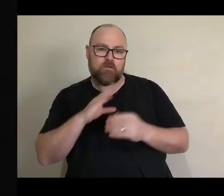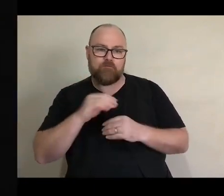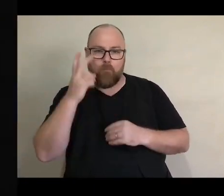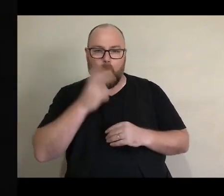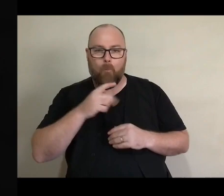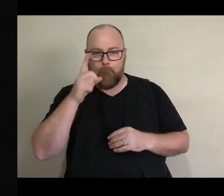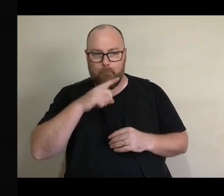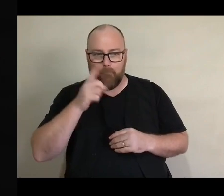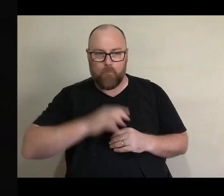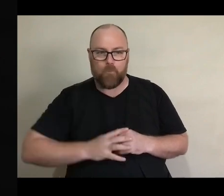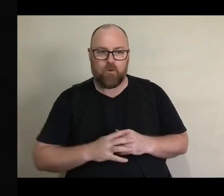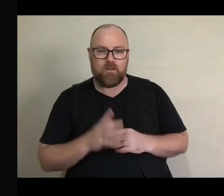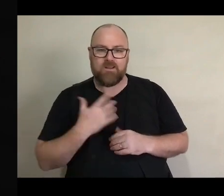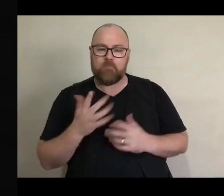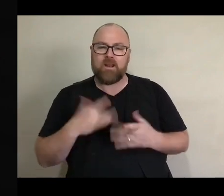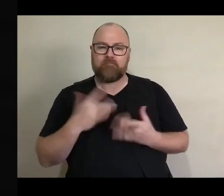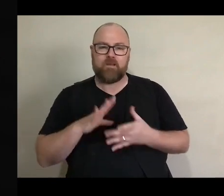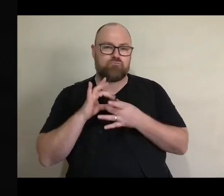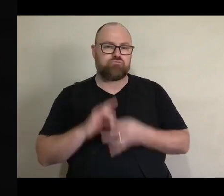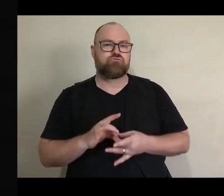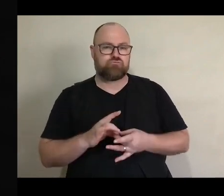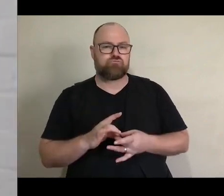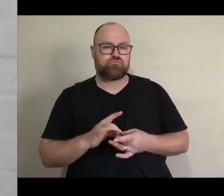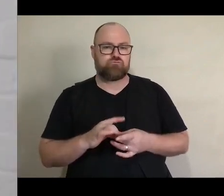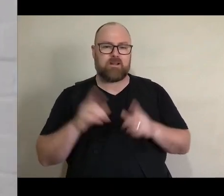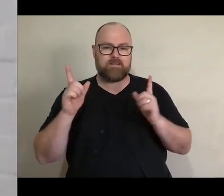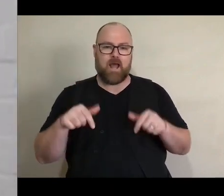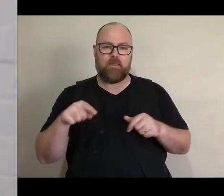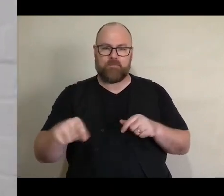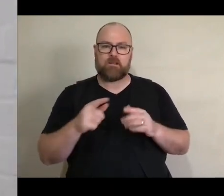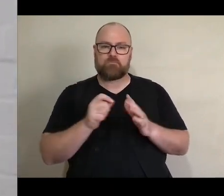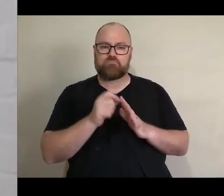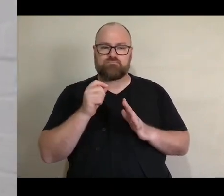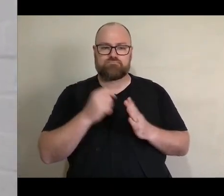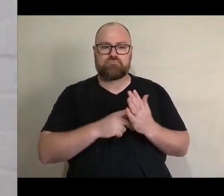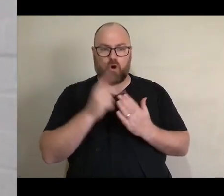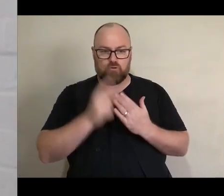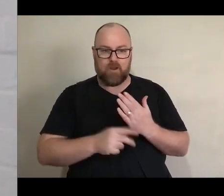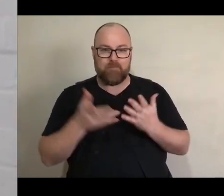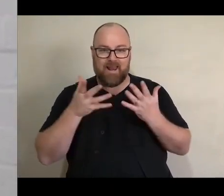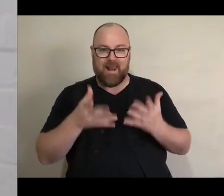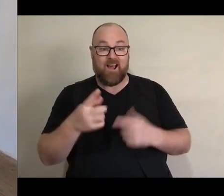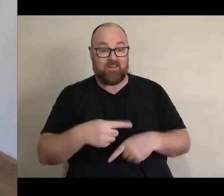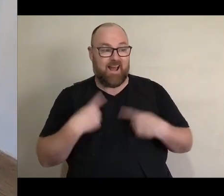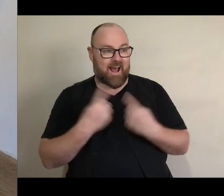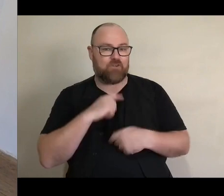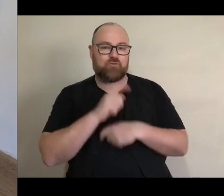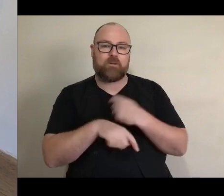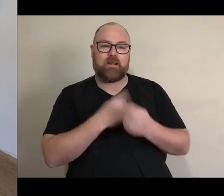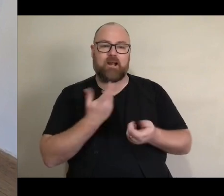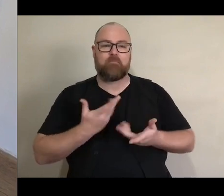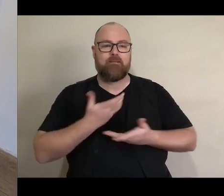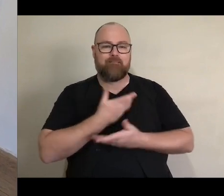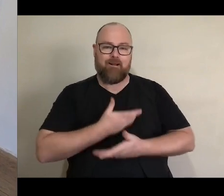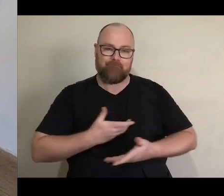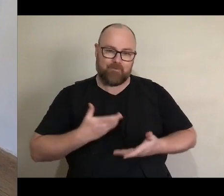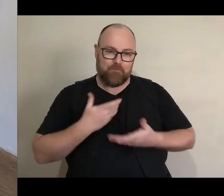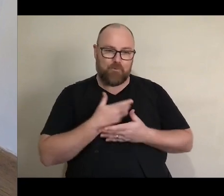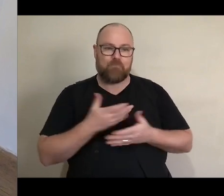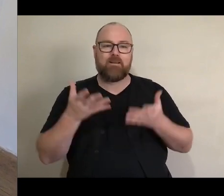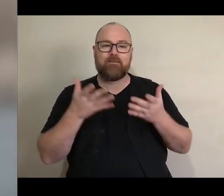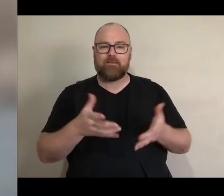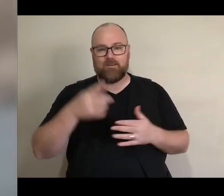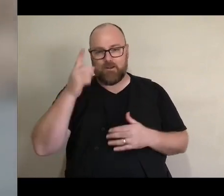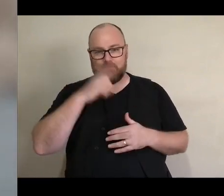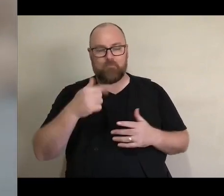starting the program in a way that allows us all to become comfortable and allows everybody to open up